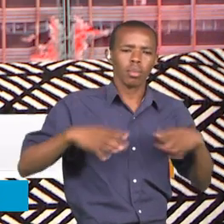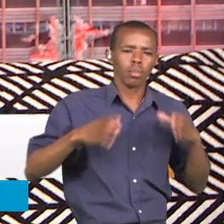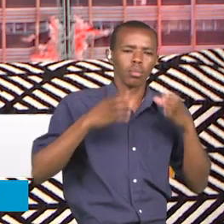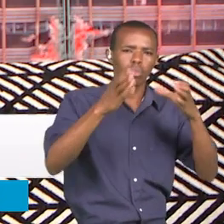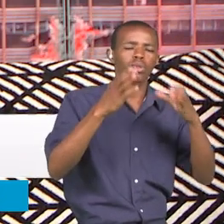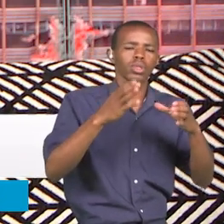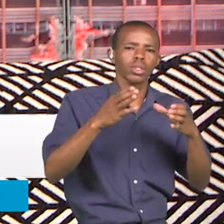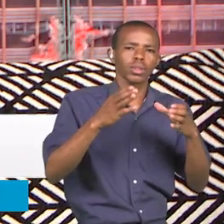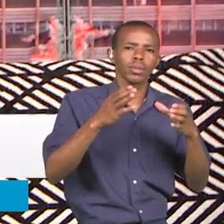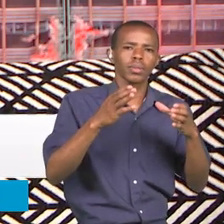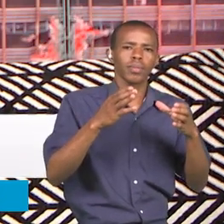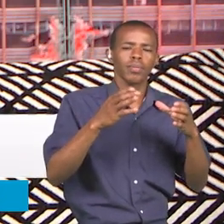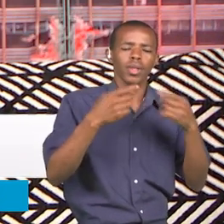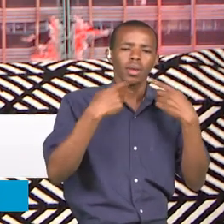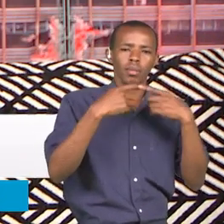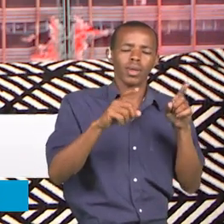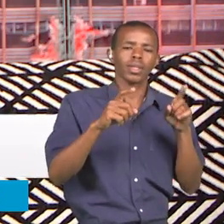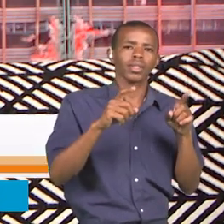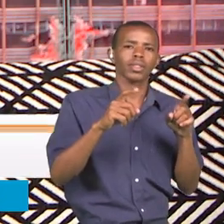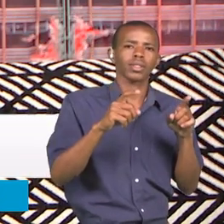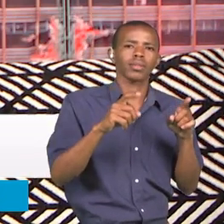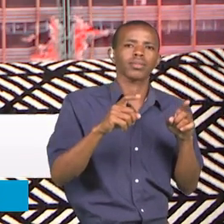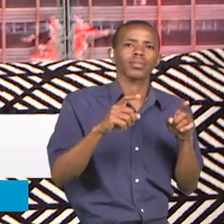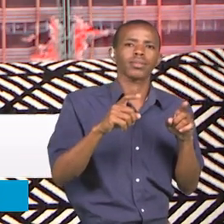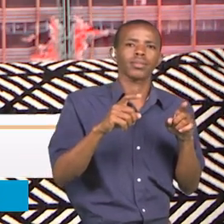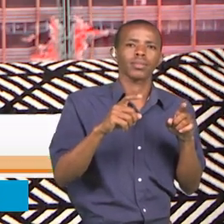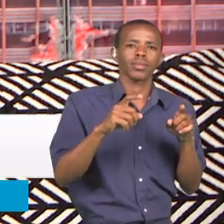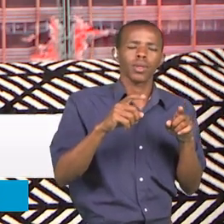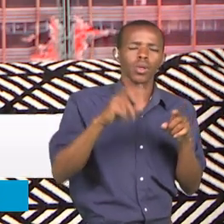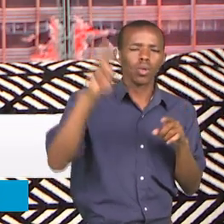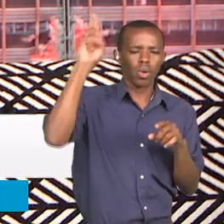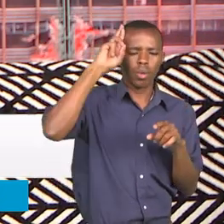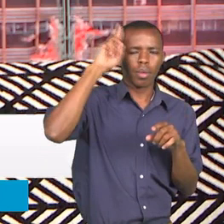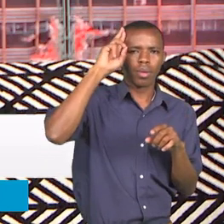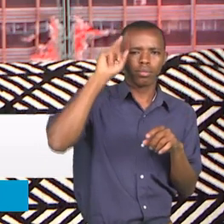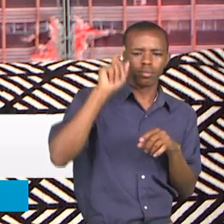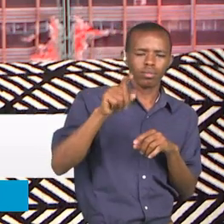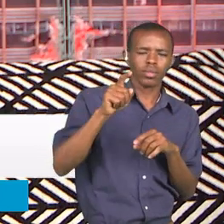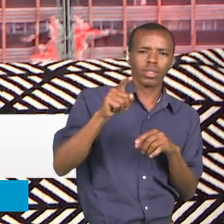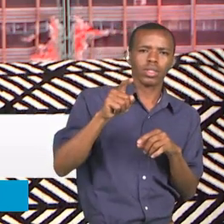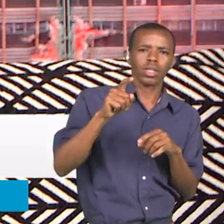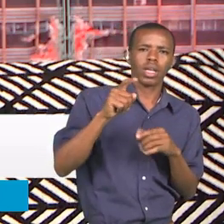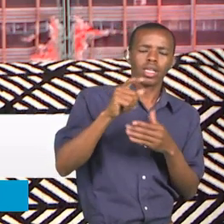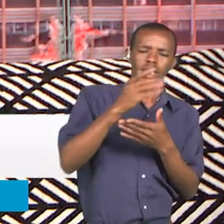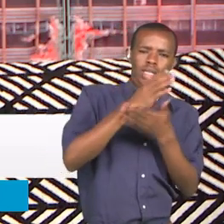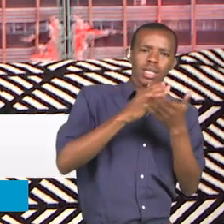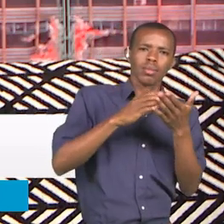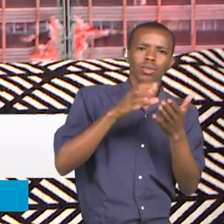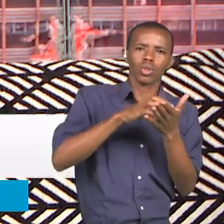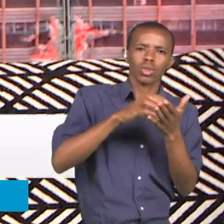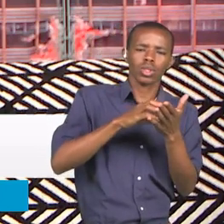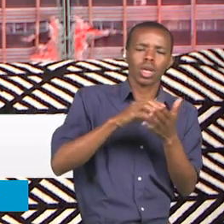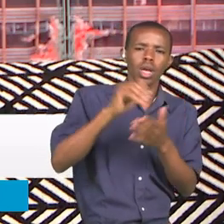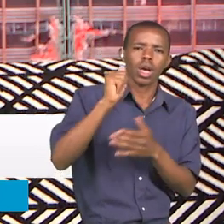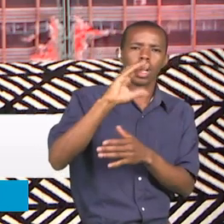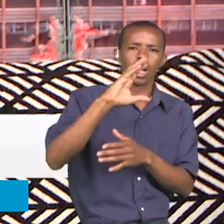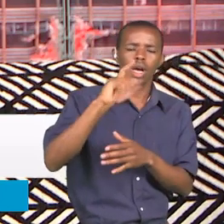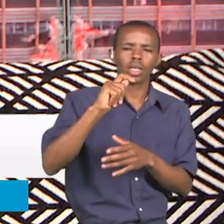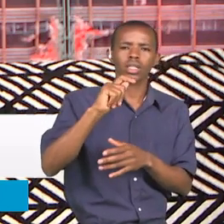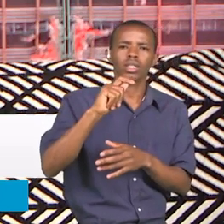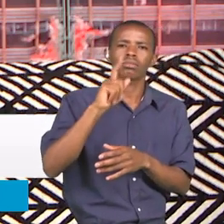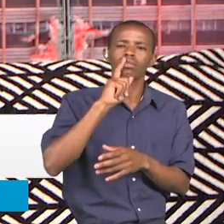want. Yeah. But still, even, you know, you remember that was certain sections of that act was declared